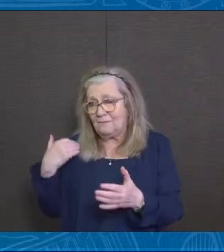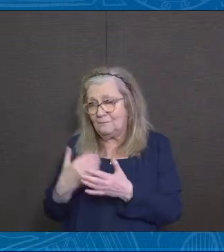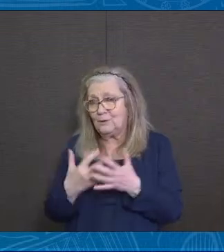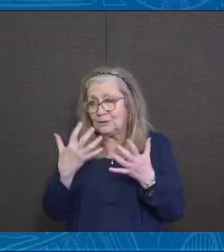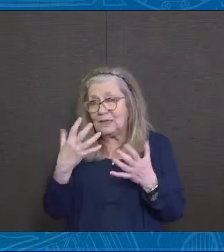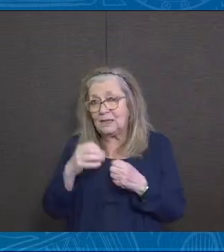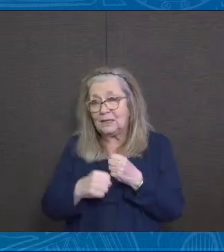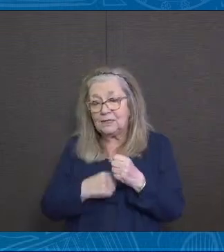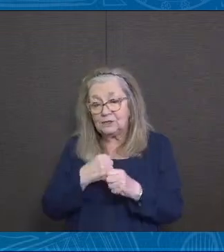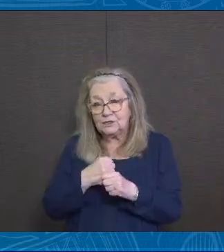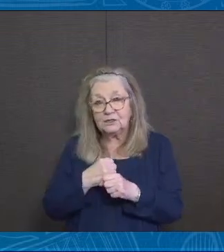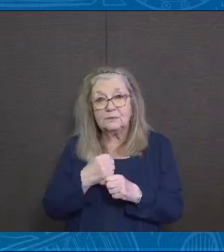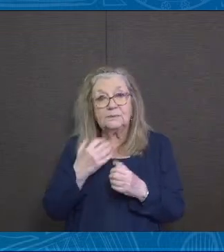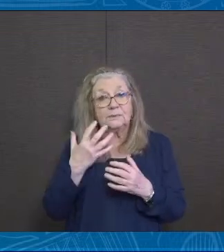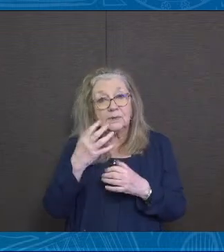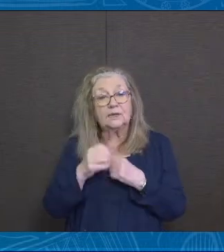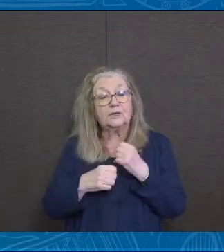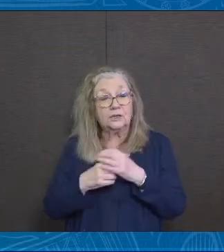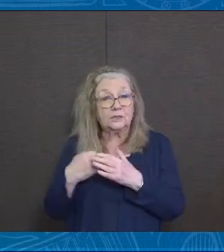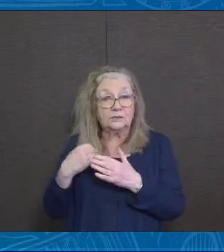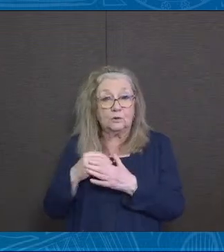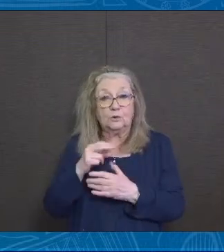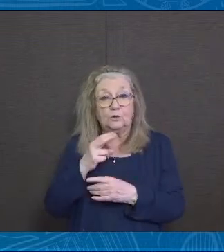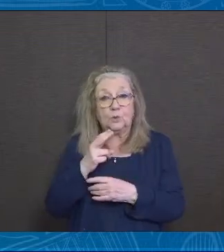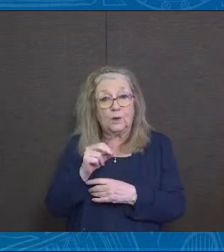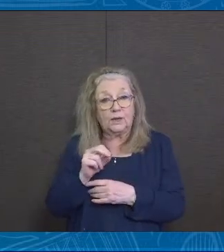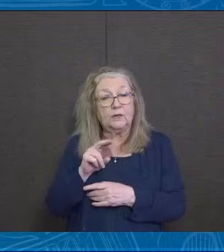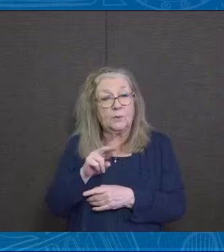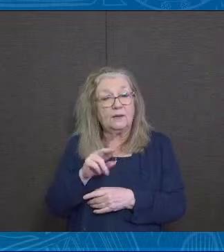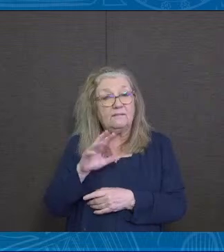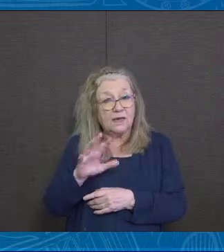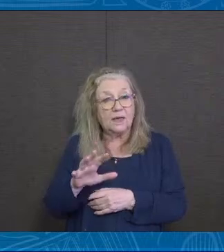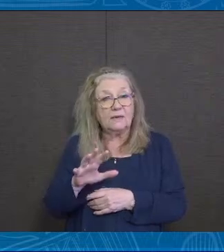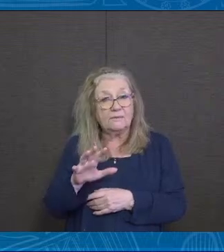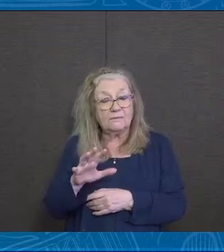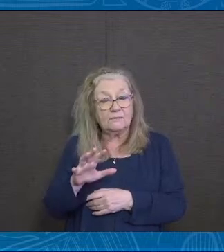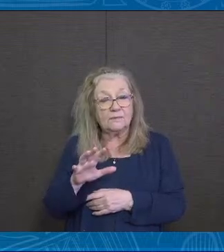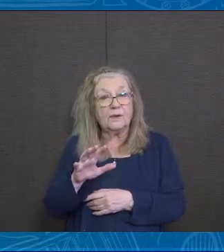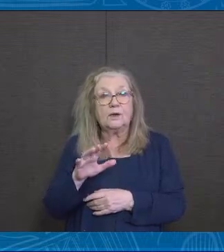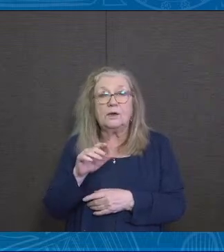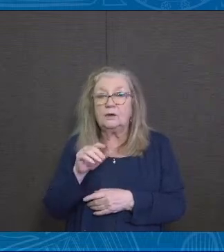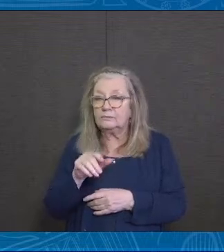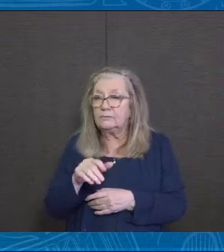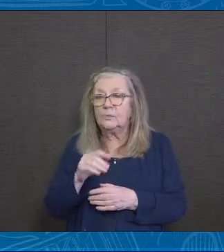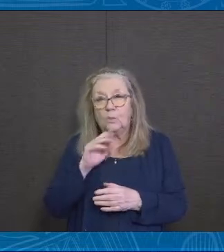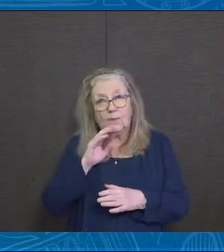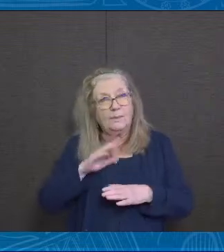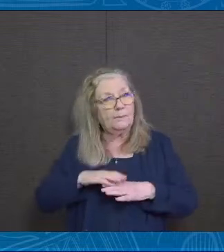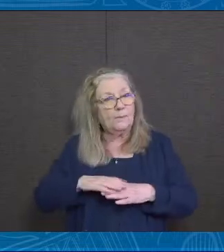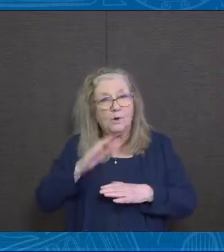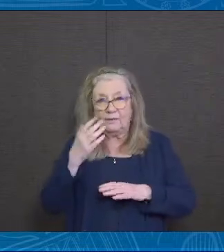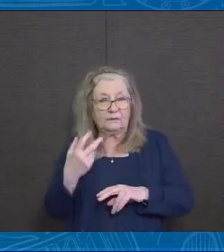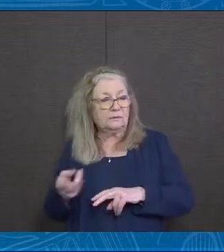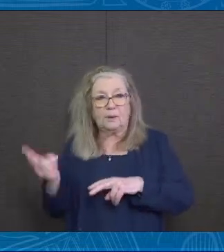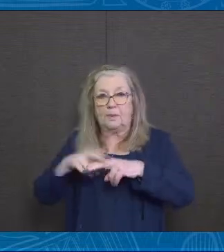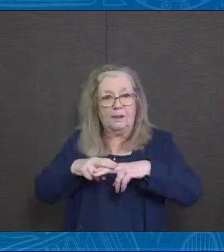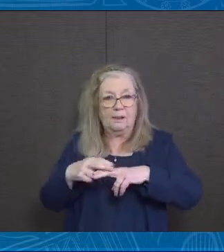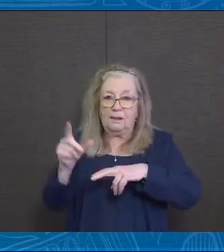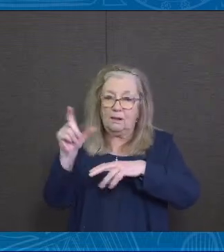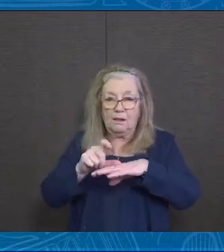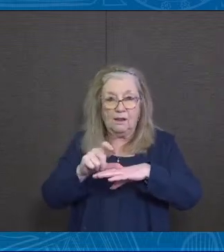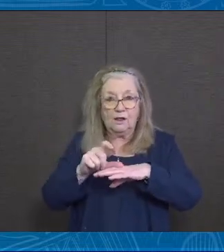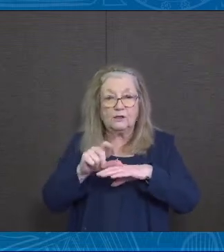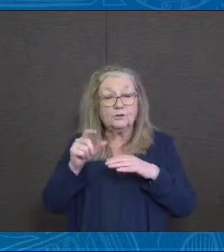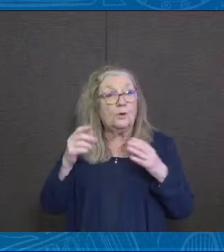been increasing. In fact, for 2025 alone, it will be more than double the budget